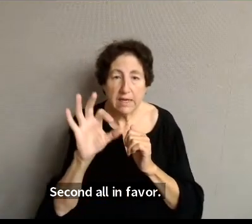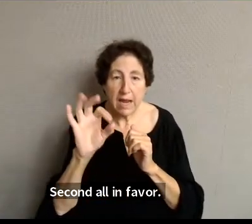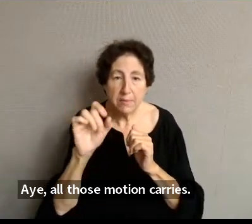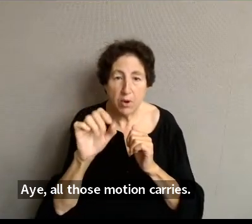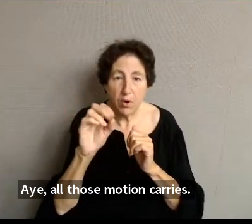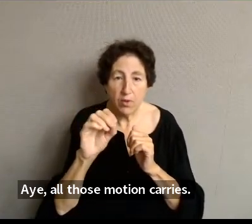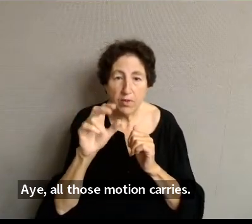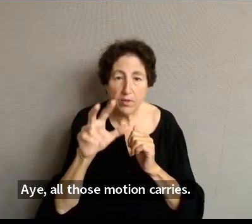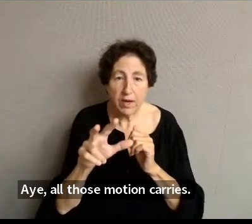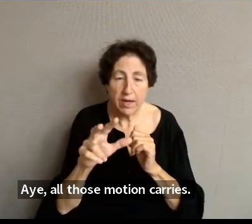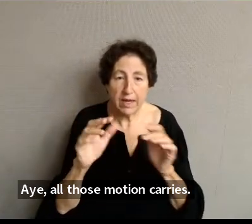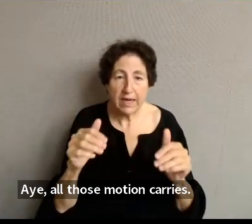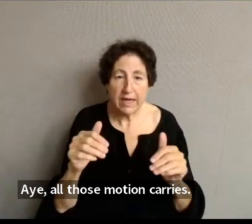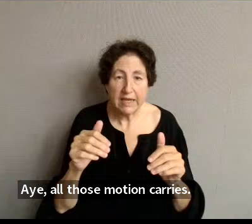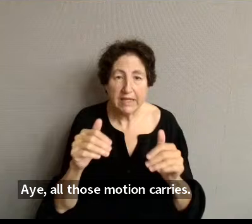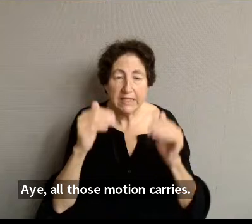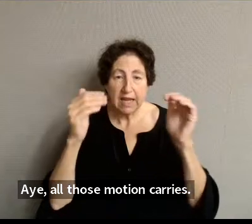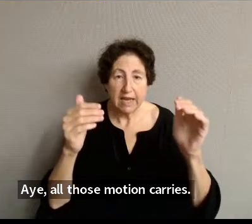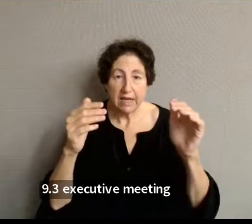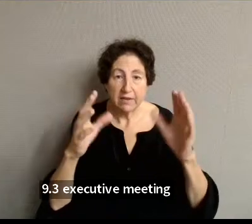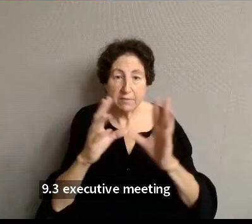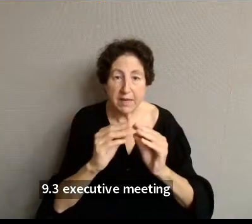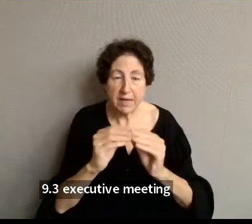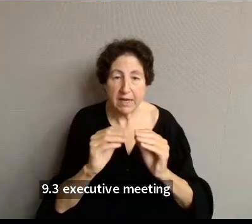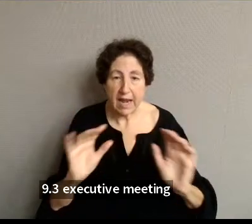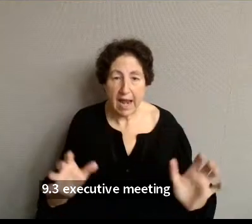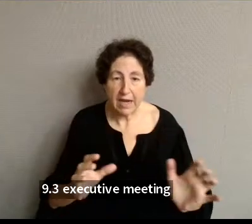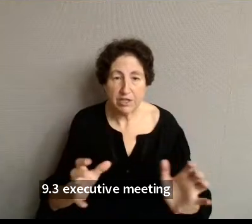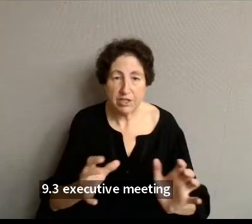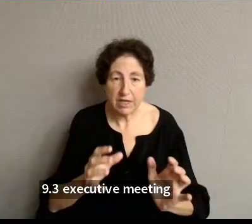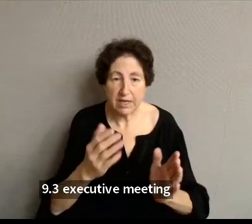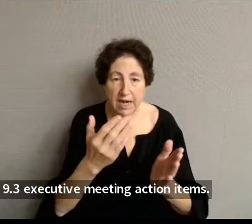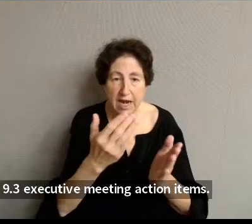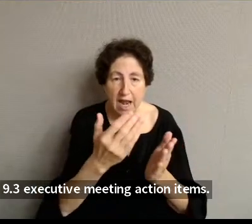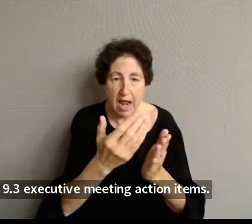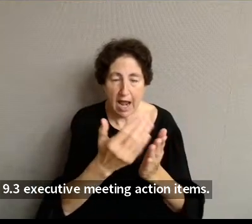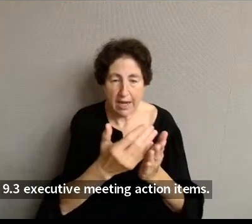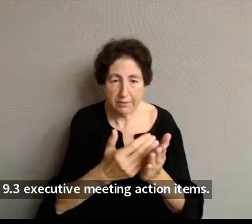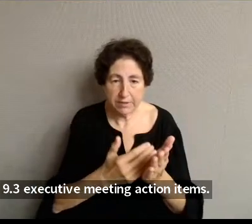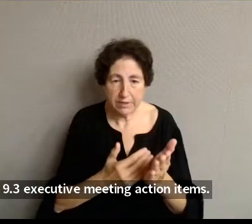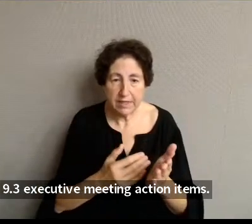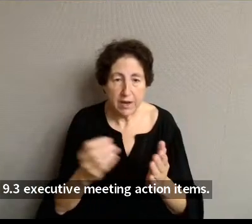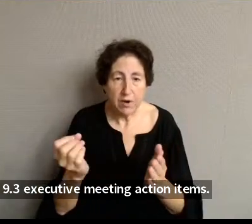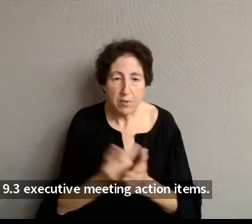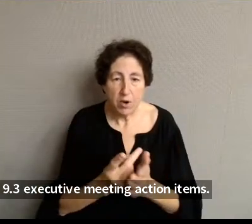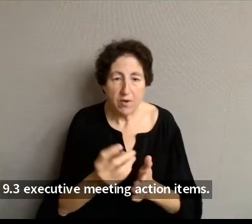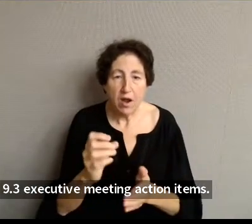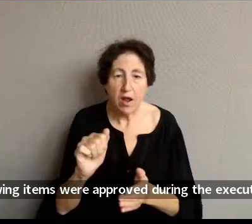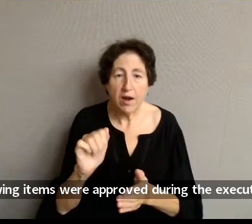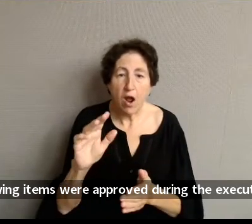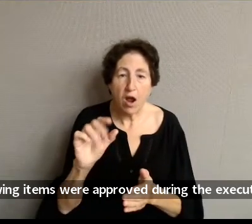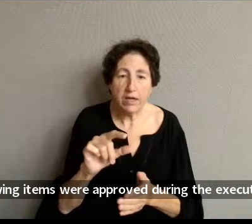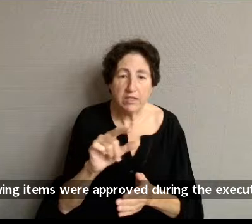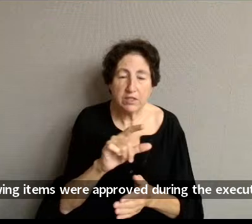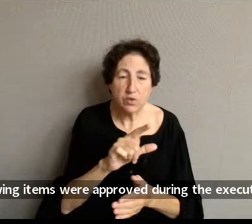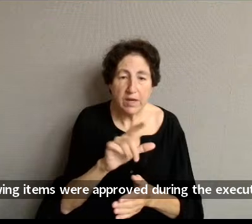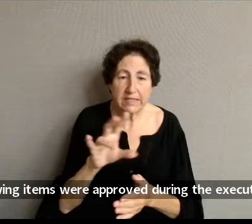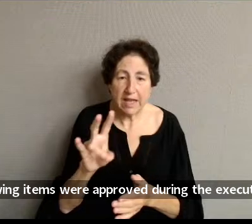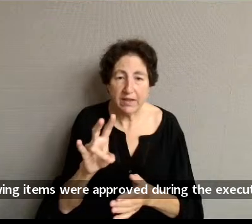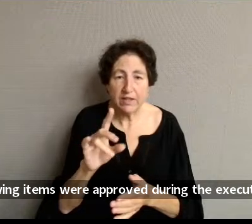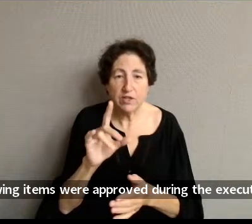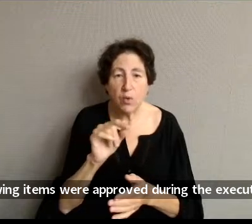9.03 executive meeting action items. The following items were approved during the executive meeting on August 27th,